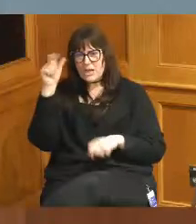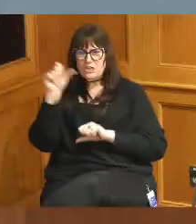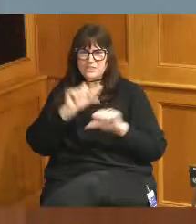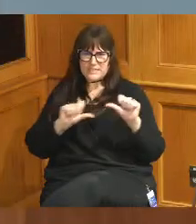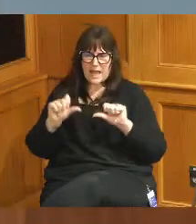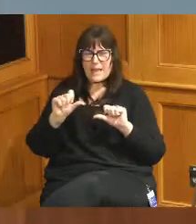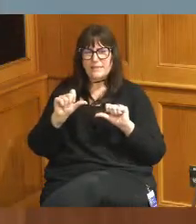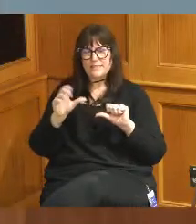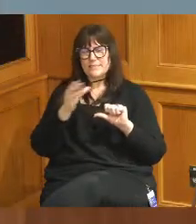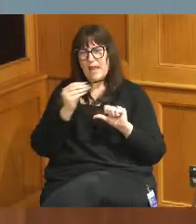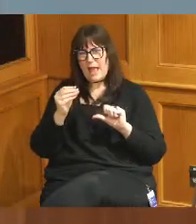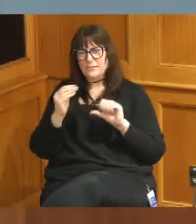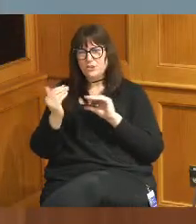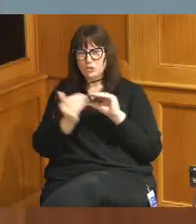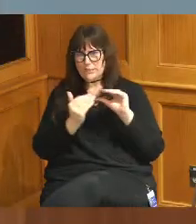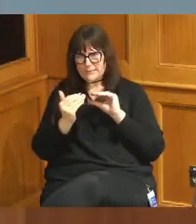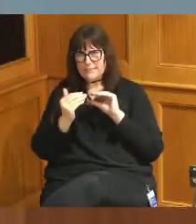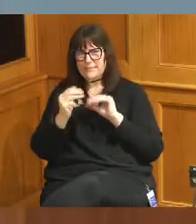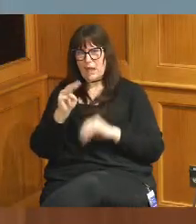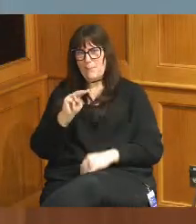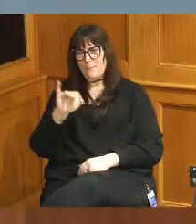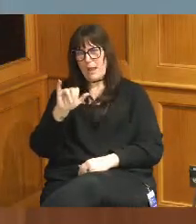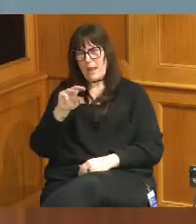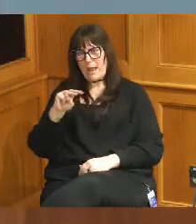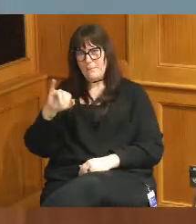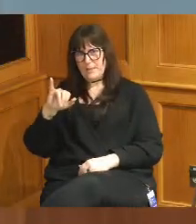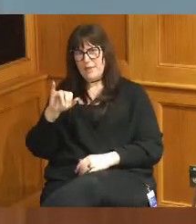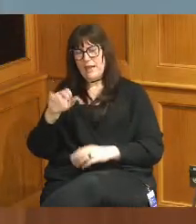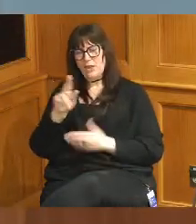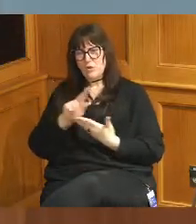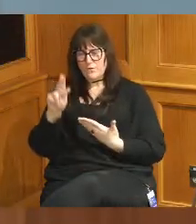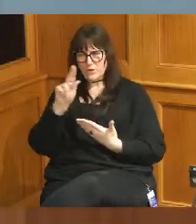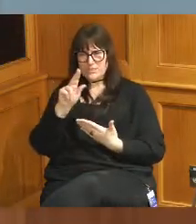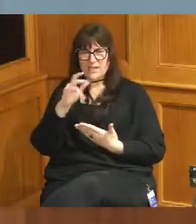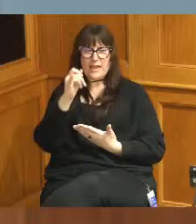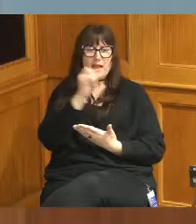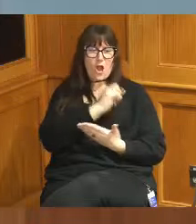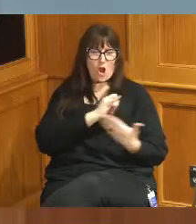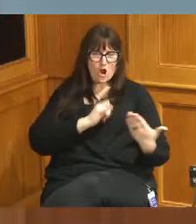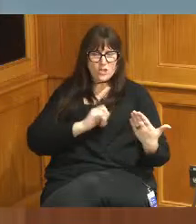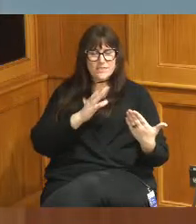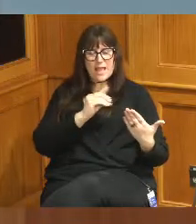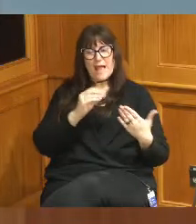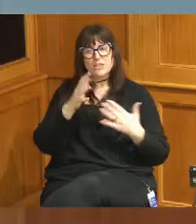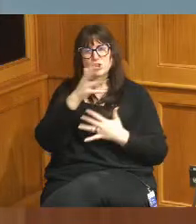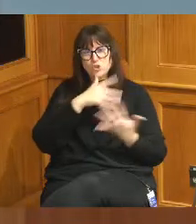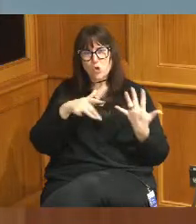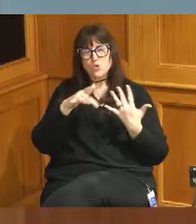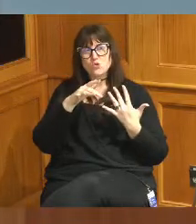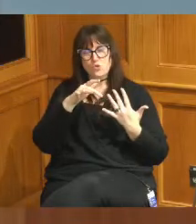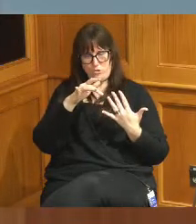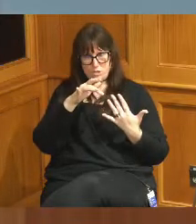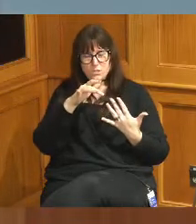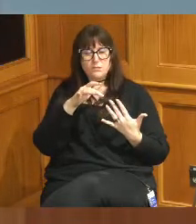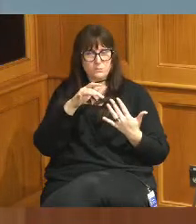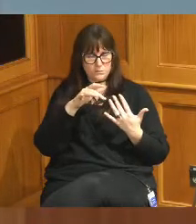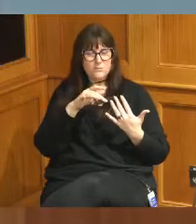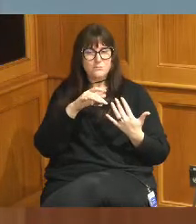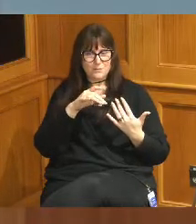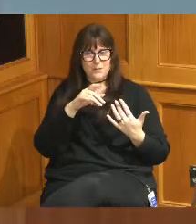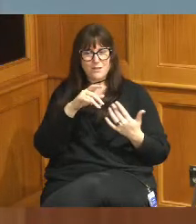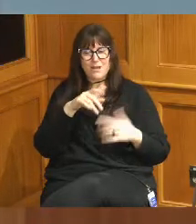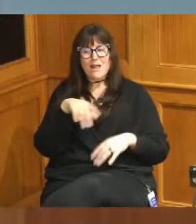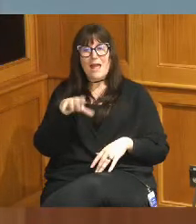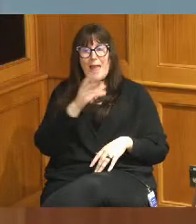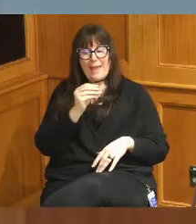from Miami University, an associate of arts and social science from Miami University, and a master's of